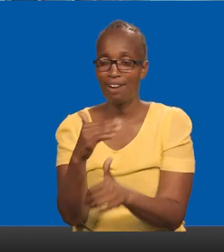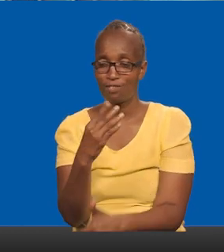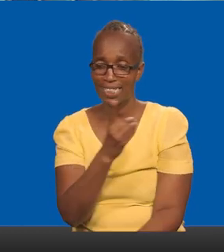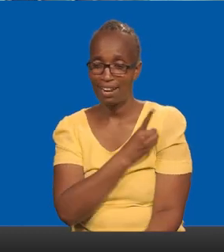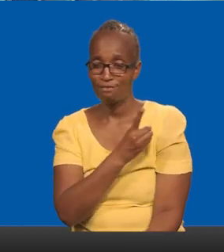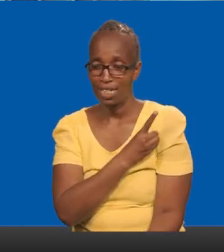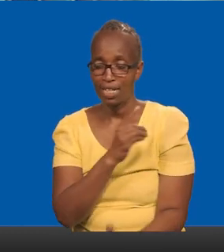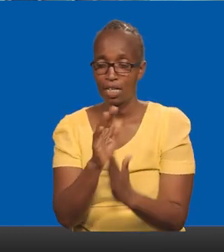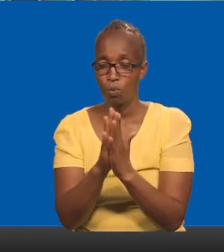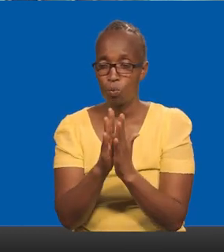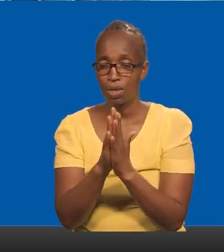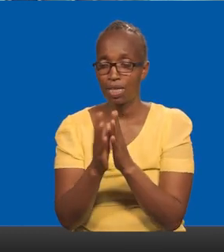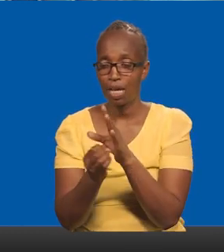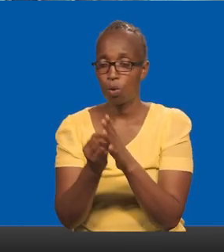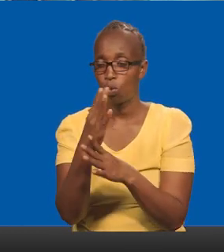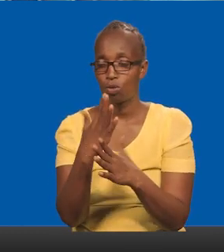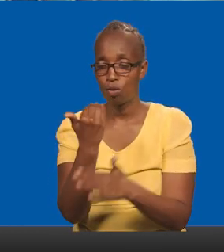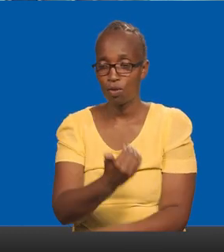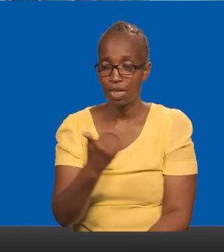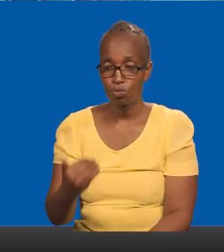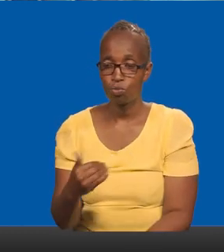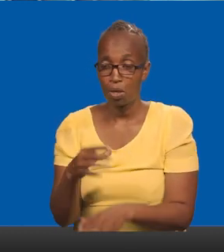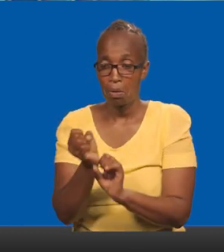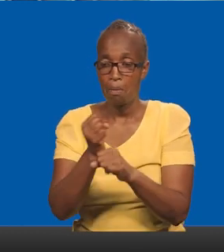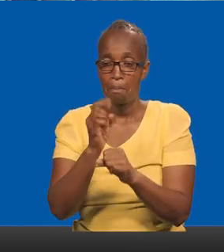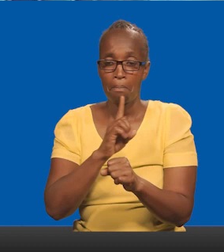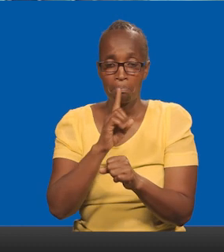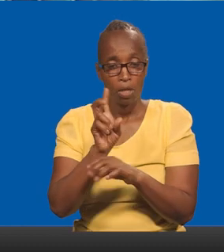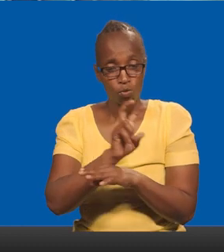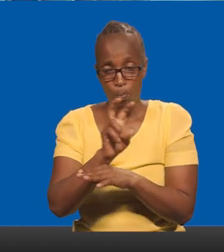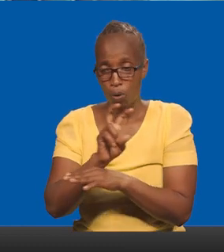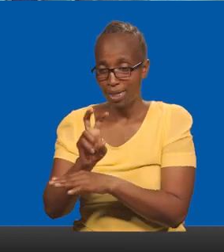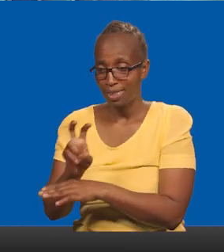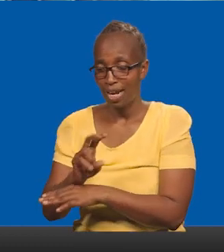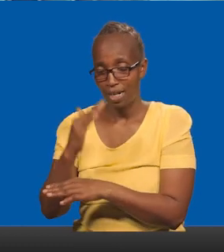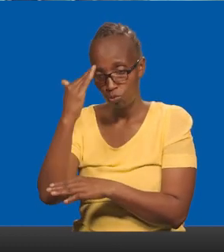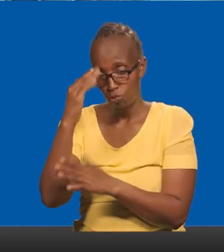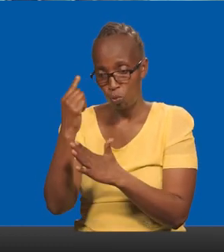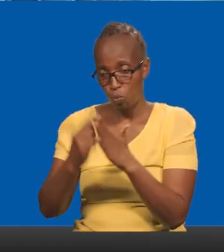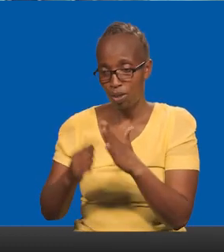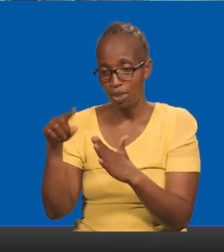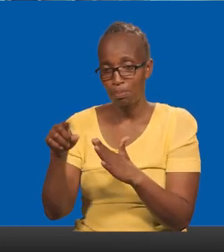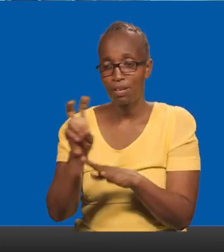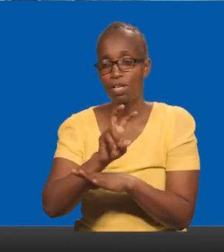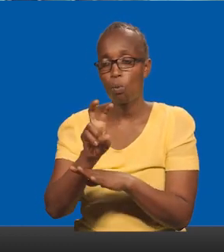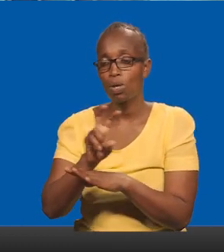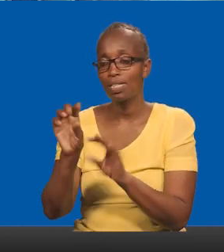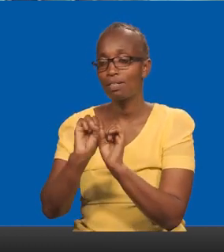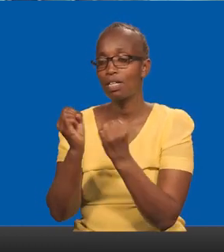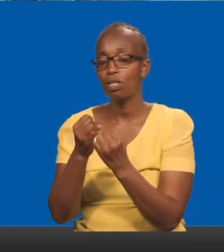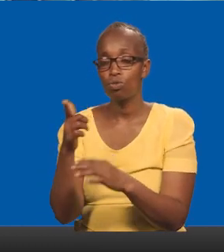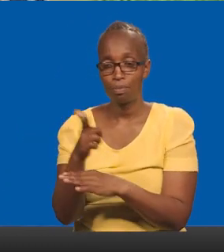these children. So make sure that you monitor and you are sure of what they are watching in